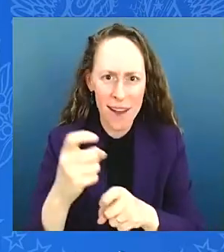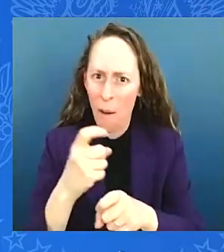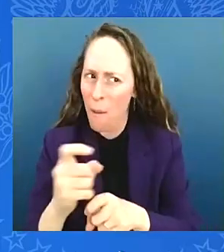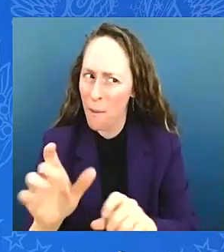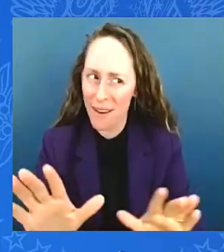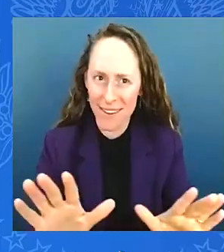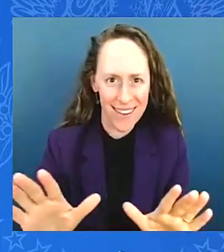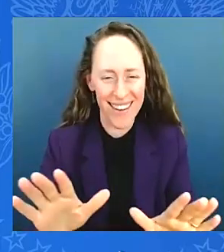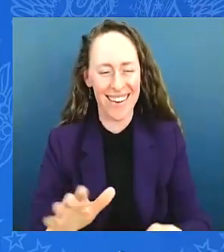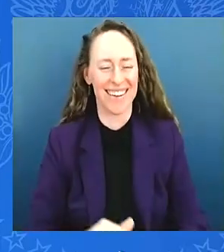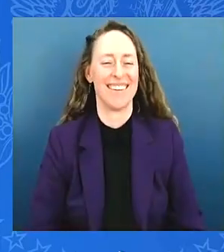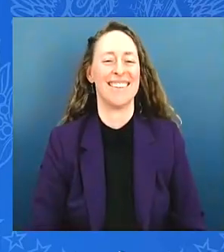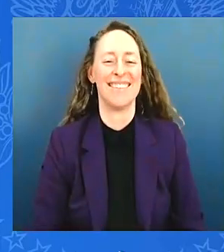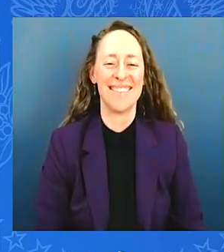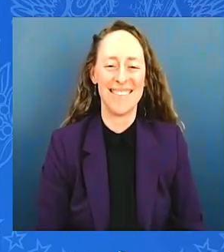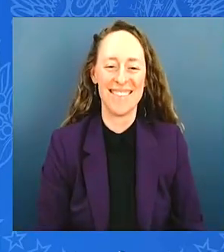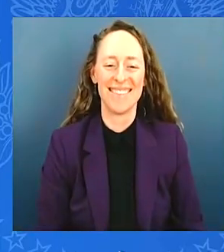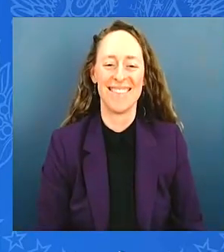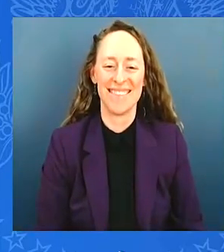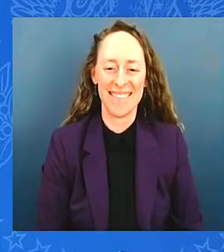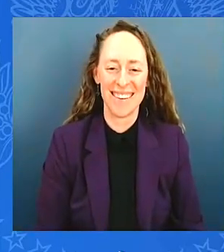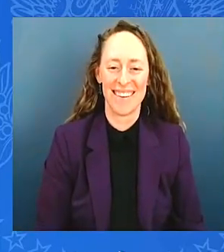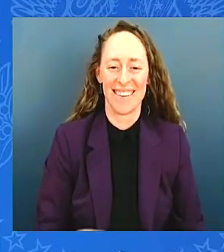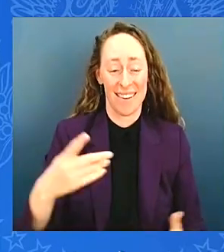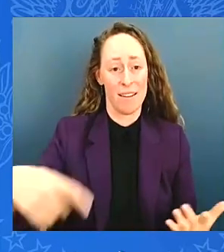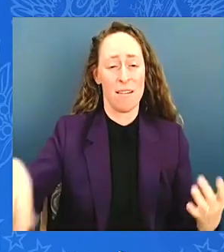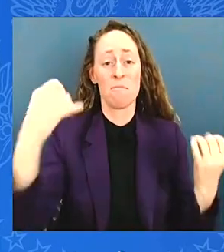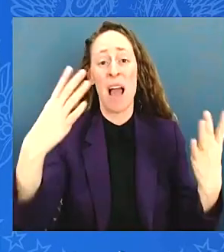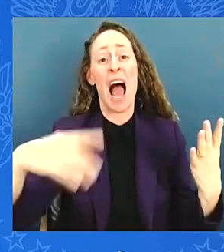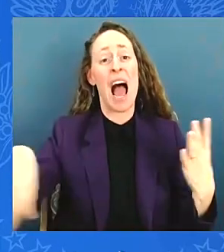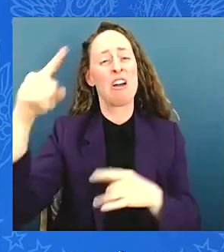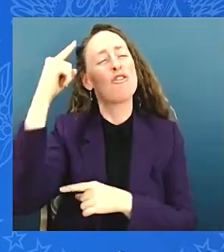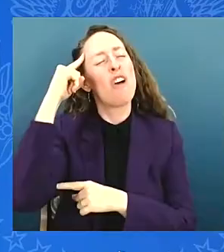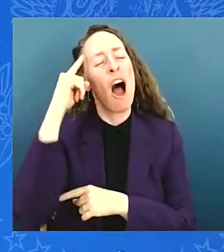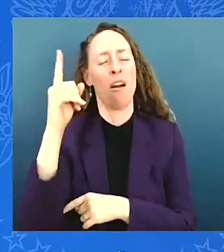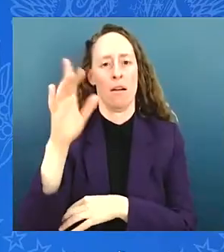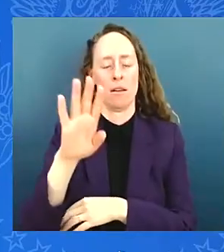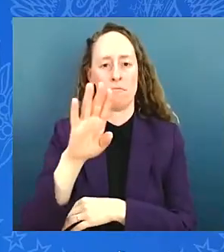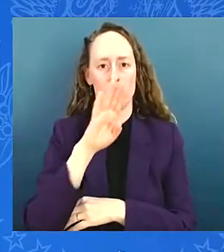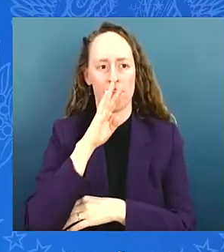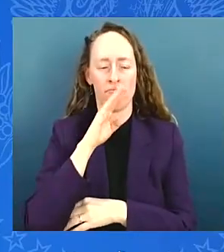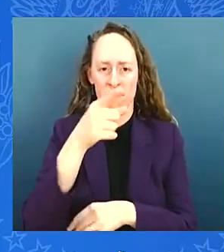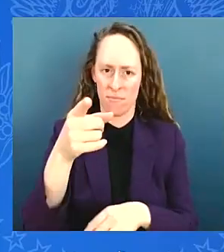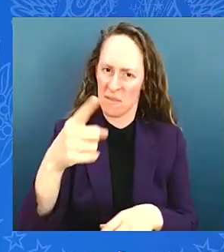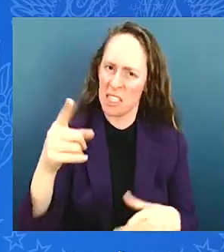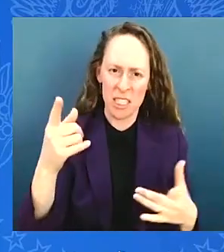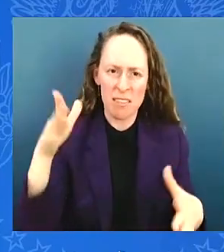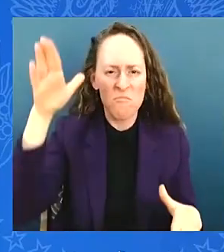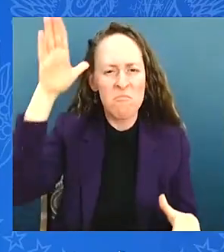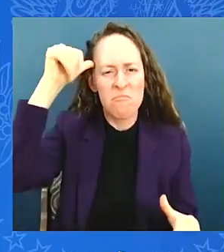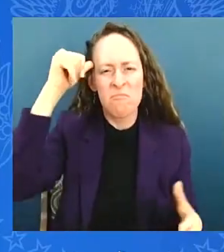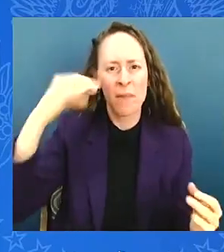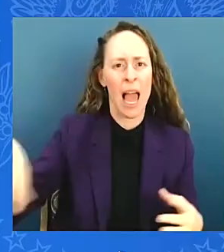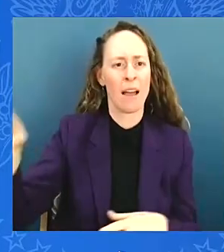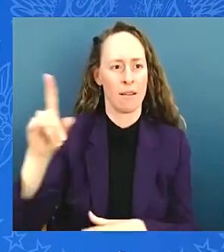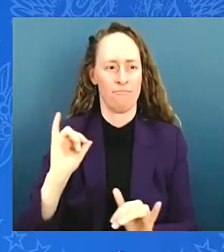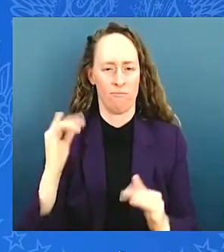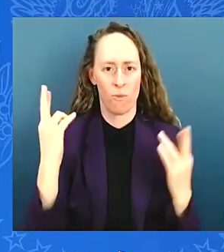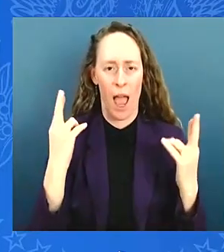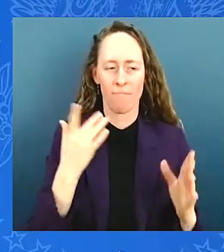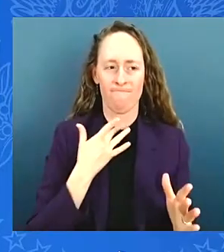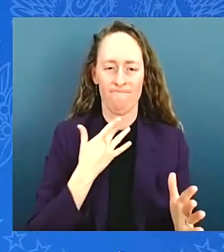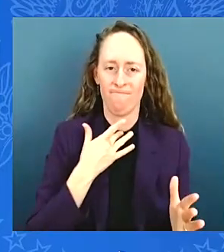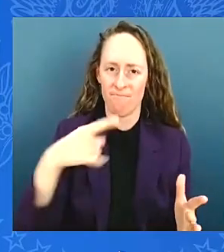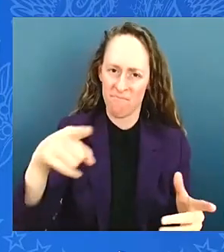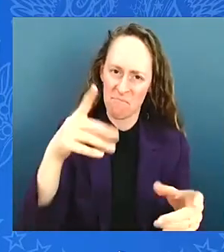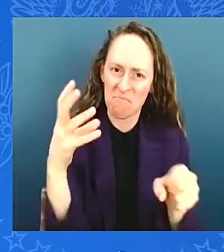were a force, winning the Big East regular season title, winning the Big East tournament, winning the NCAA tournament games by an average